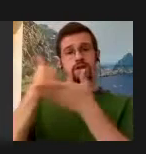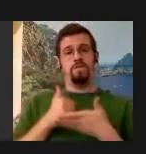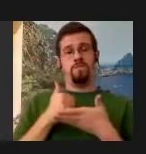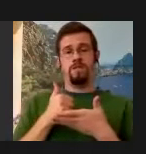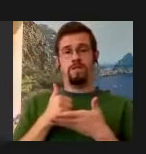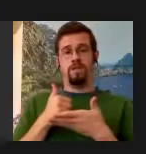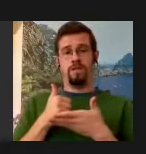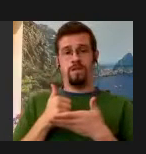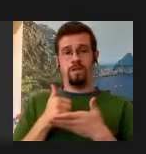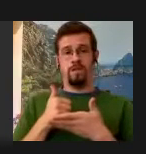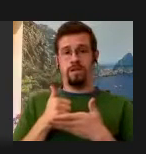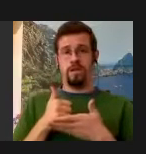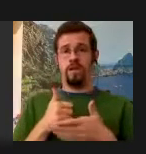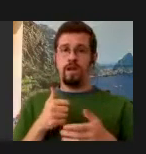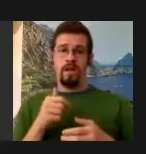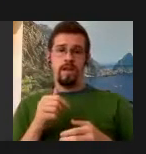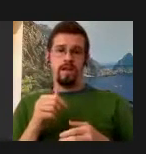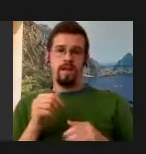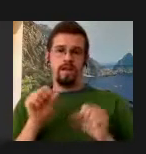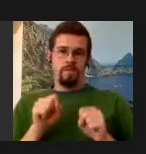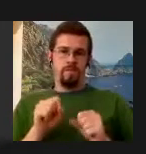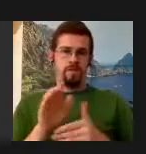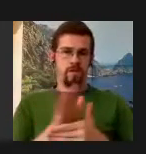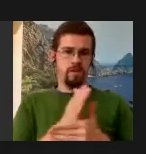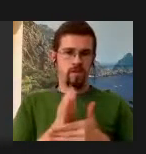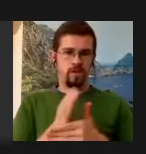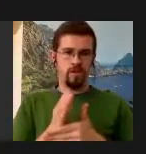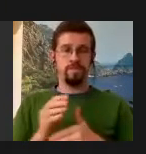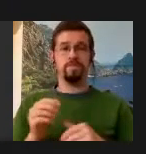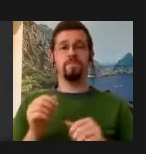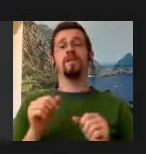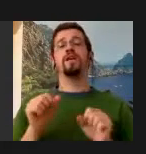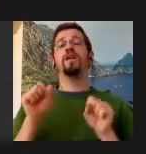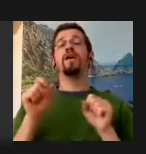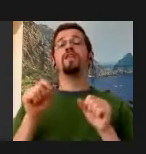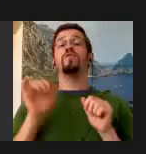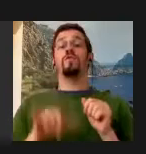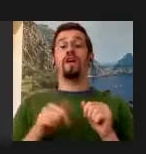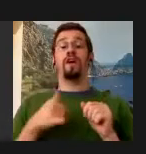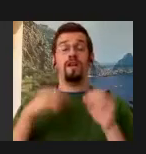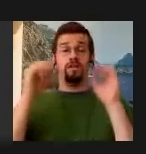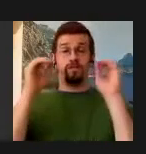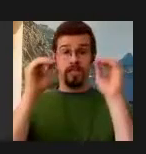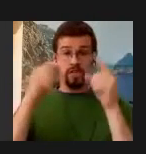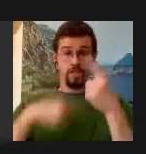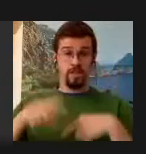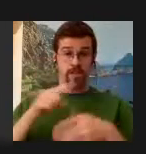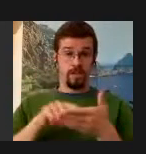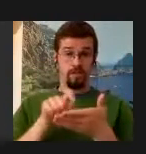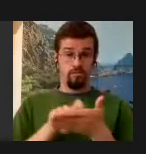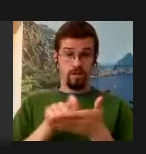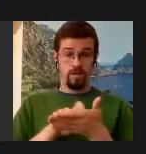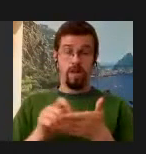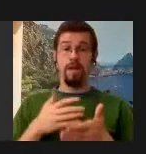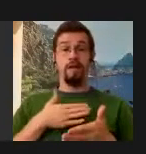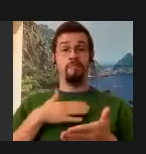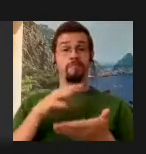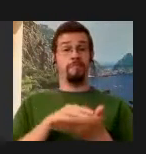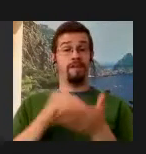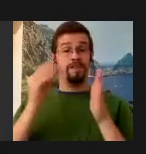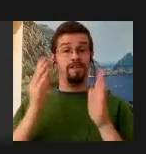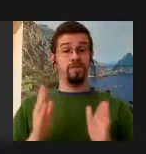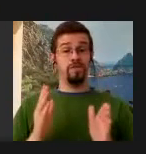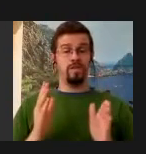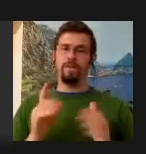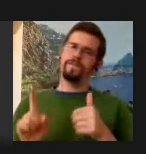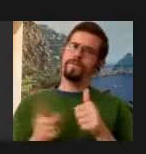Basma Shedi. And I started like teaching sign writing. My students, like for the first time, they